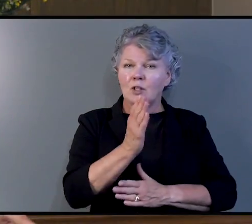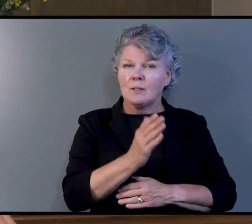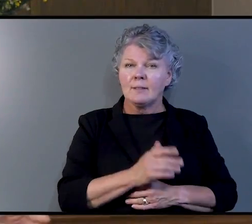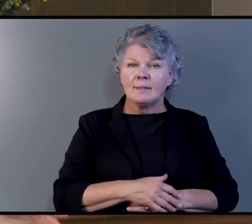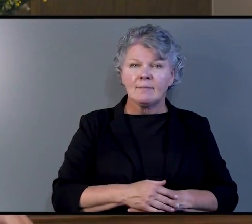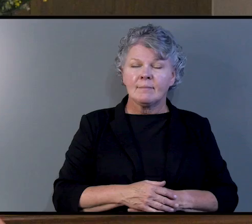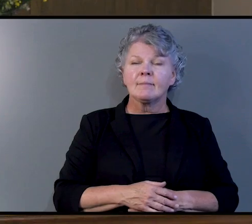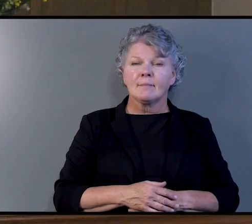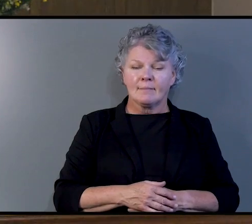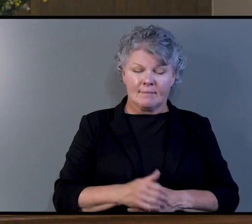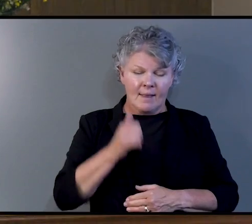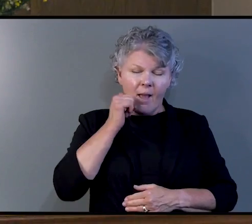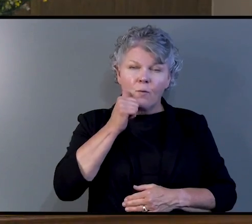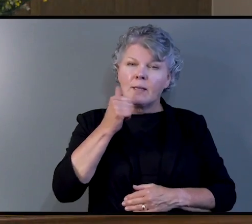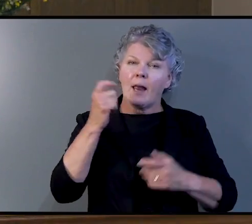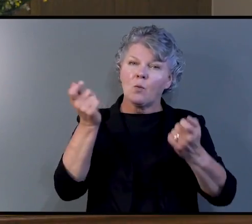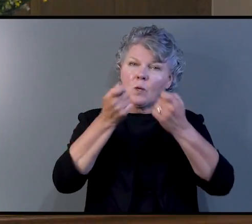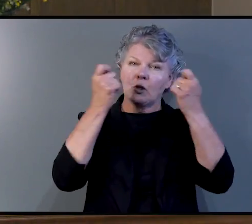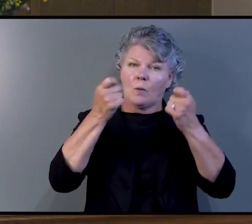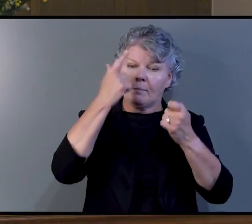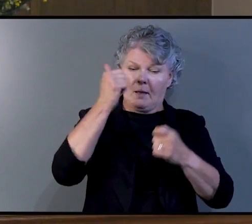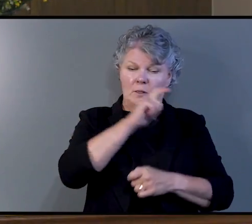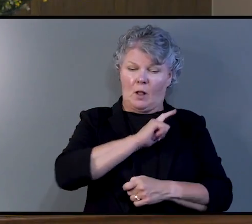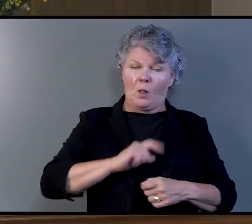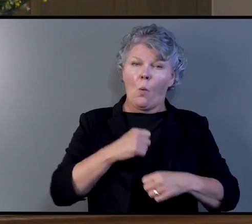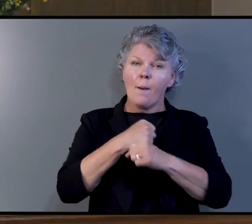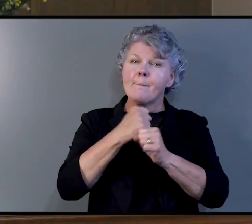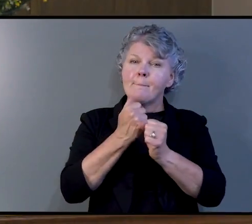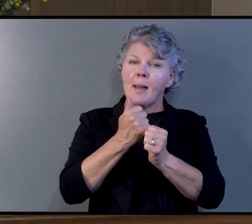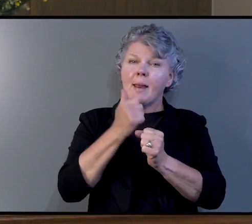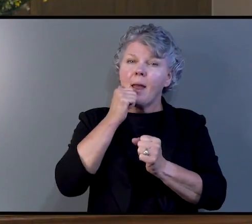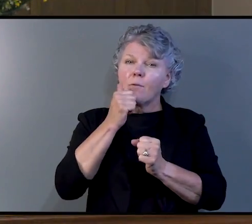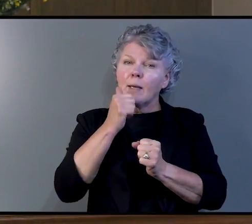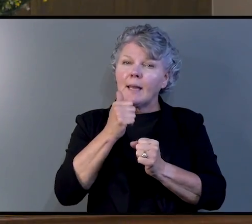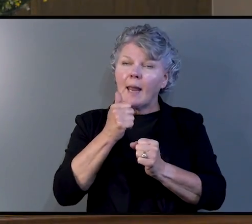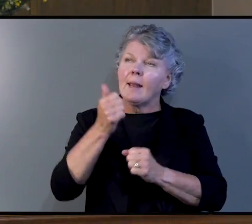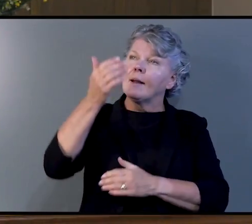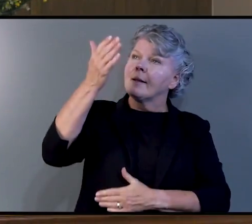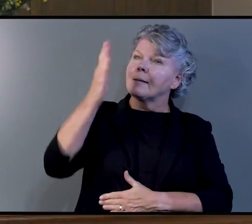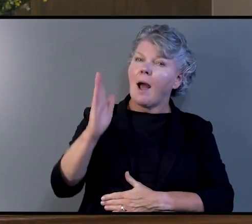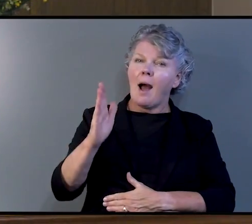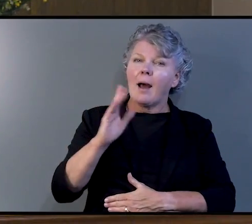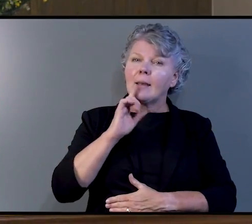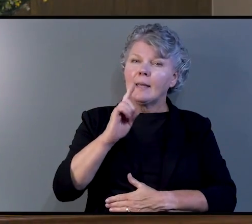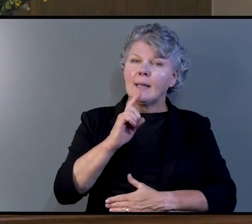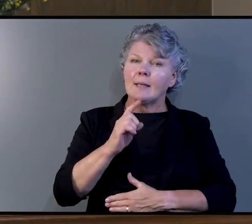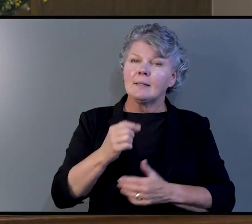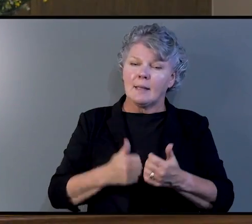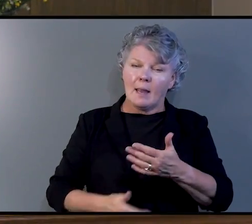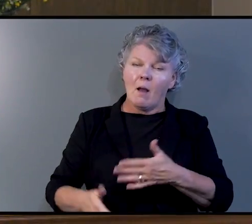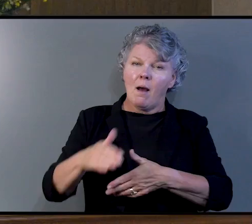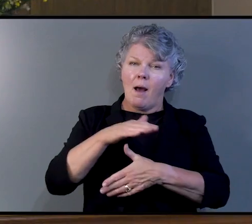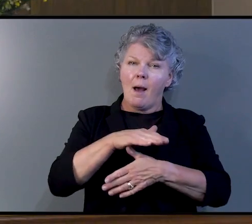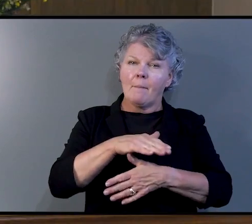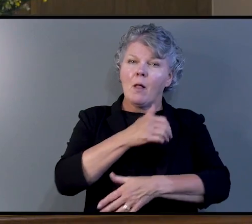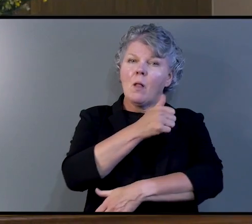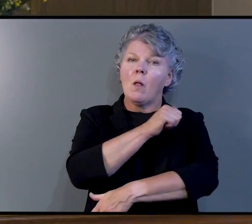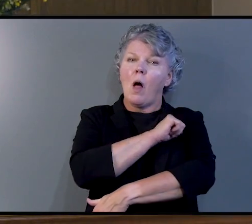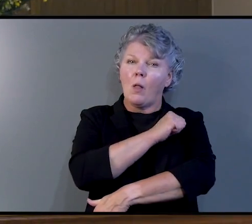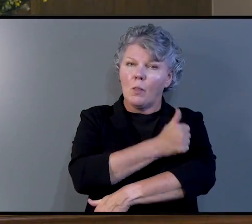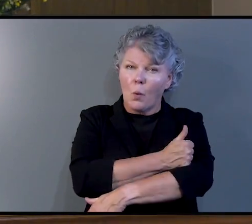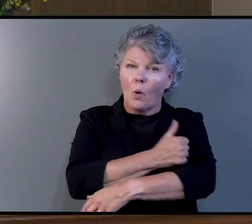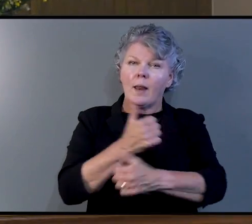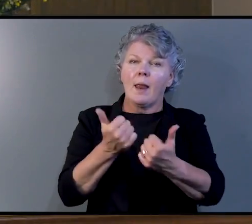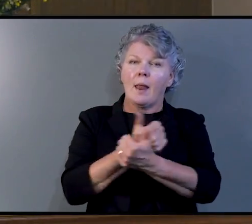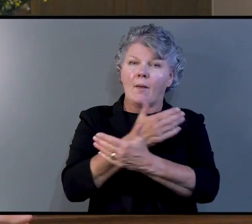We rejoice every day because it's a day that the Lord has made. God is the utmost authority by whom all things